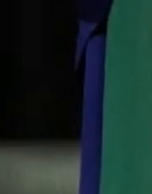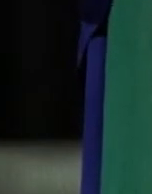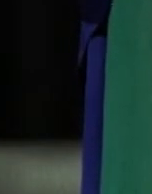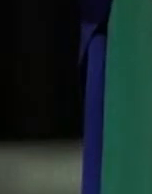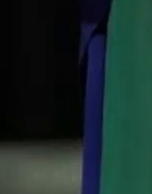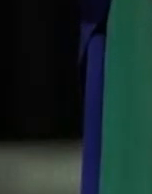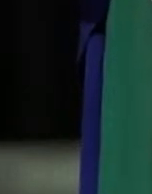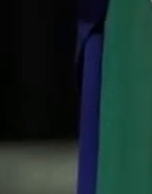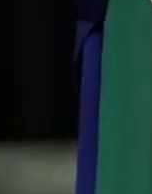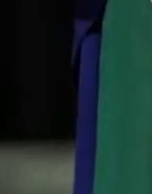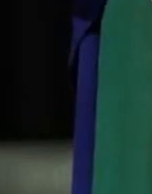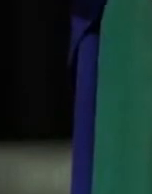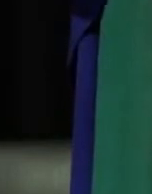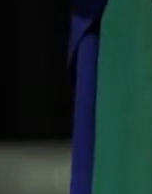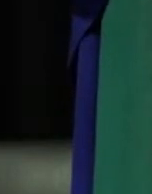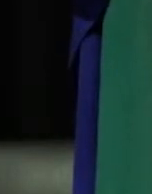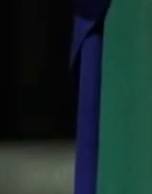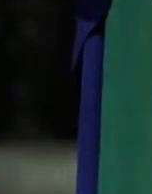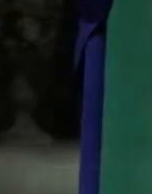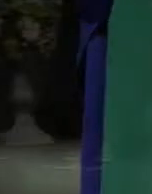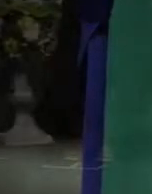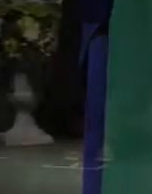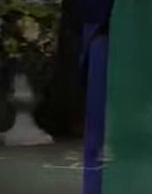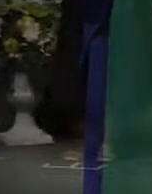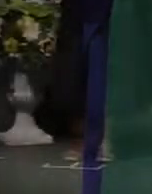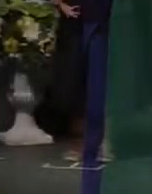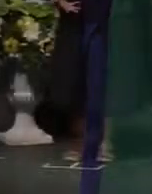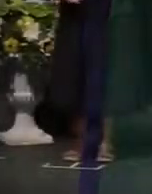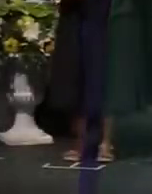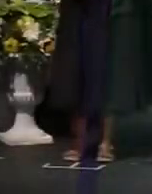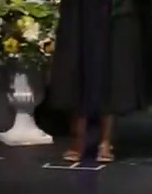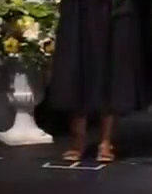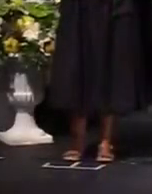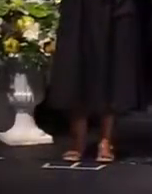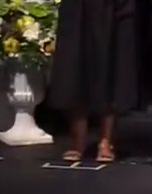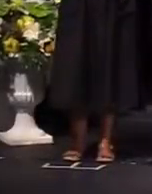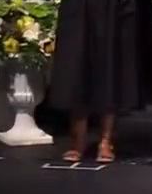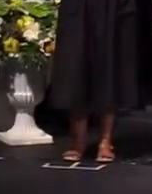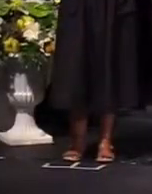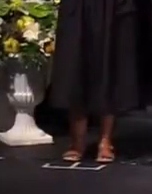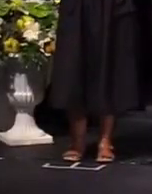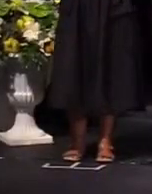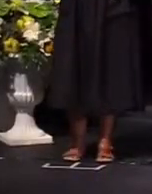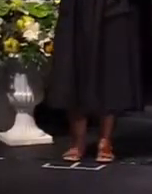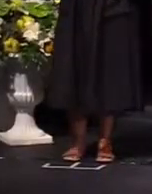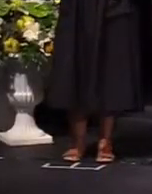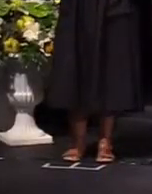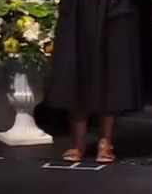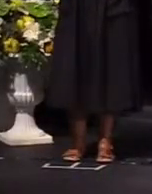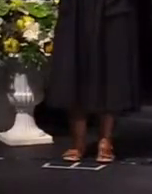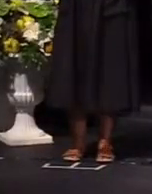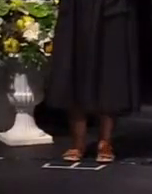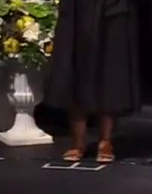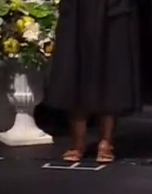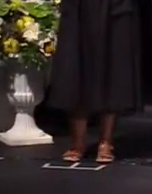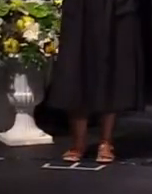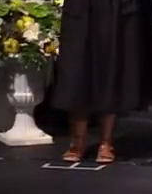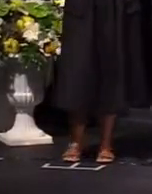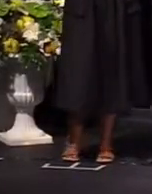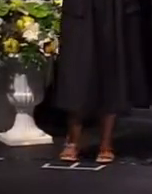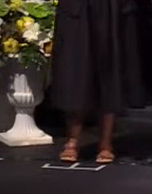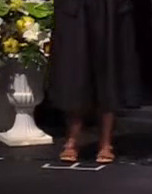thank you sir um all protocols observed uh Prof